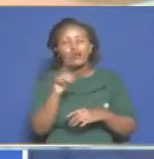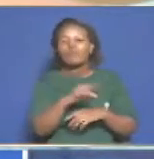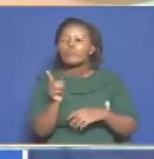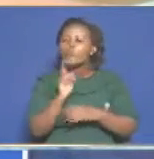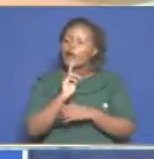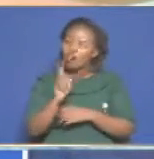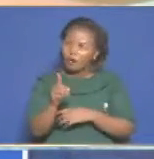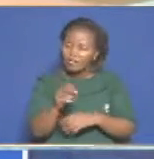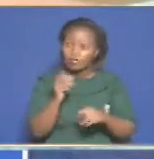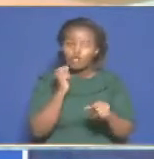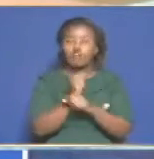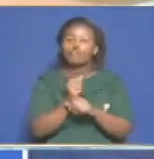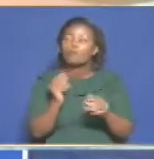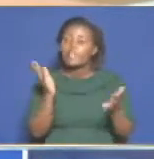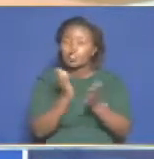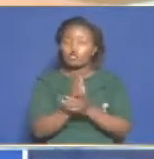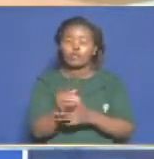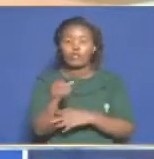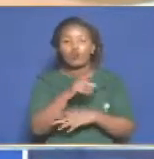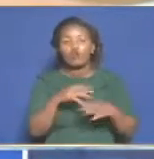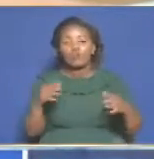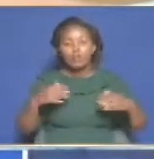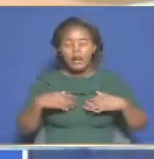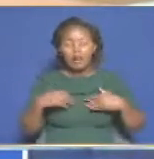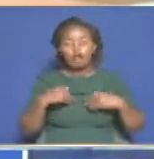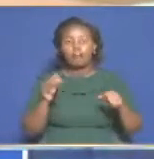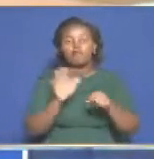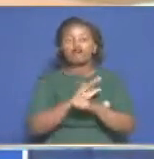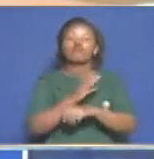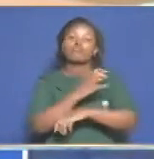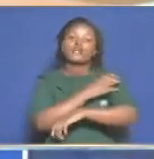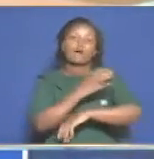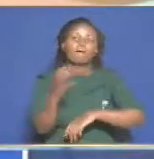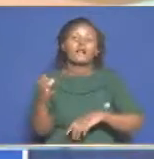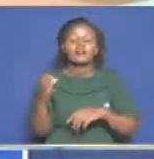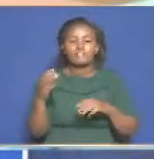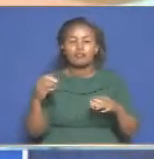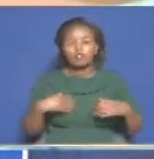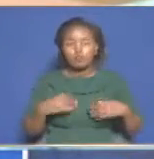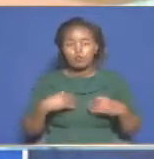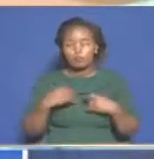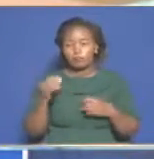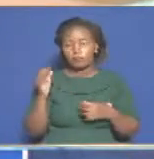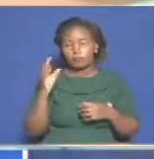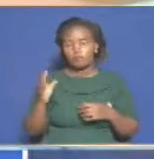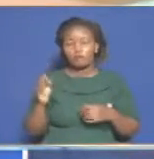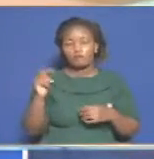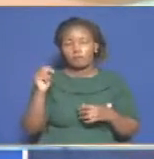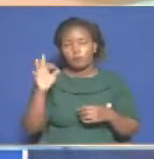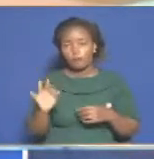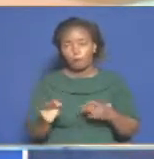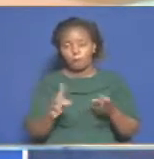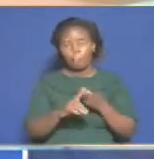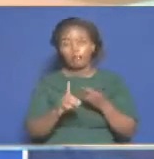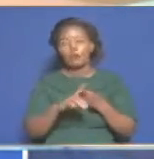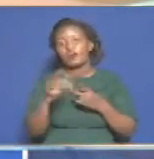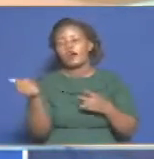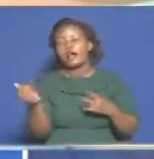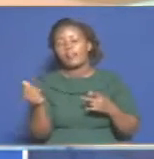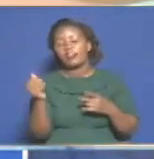have one dam that is has the same capacity as Kobebe Dam here in West Pokot. We have another dam in